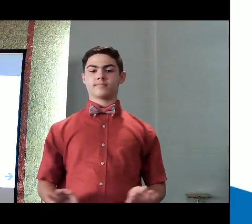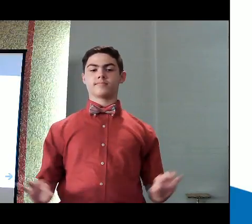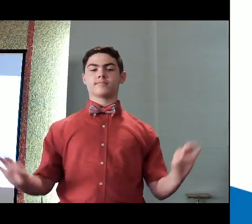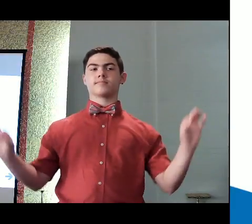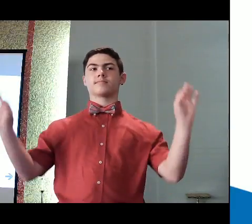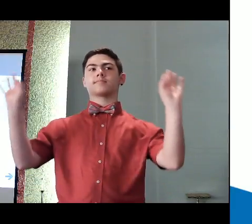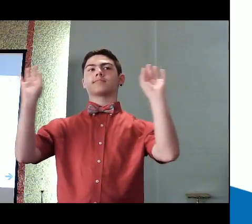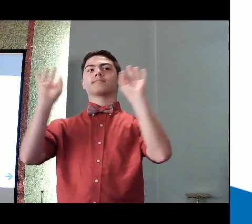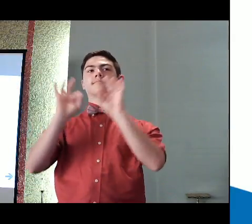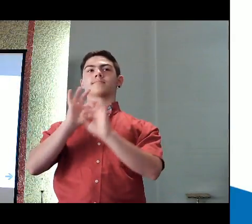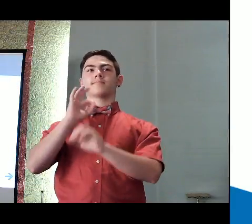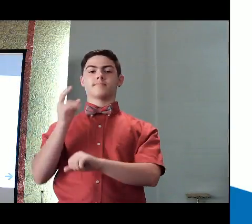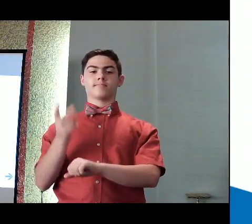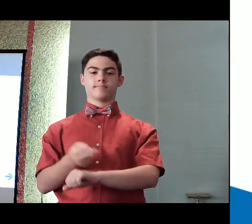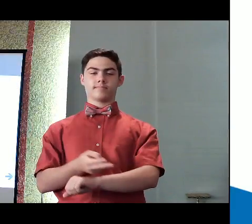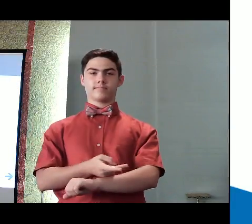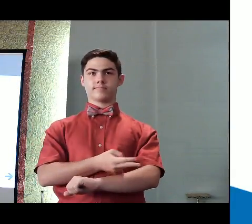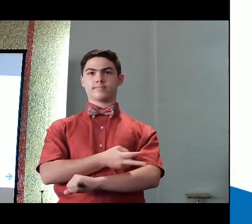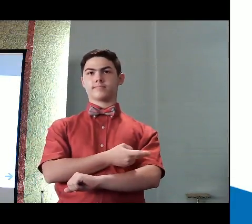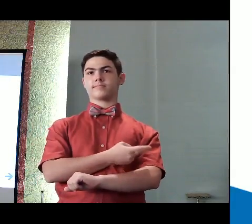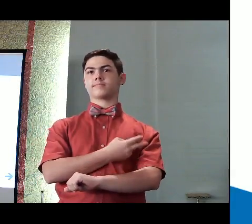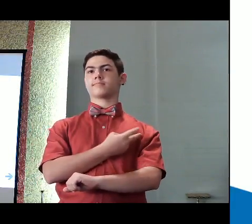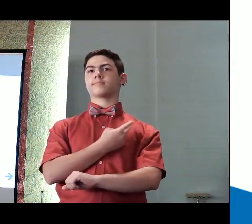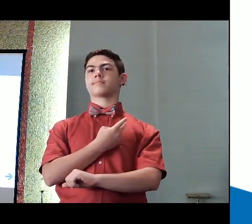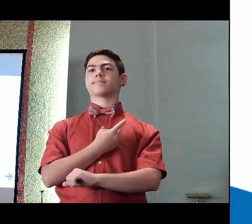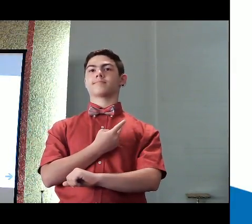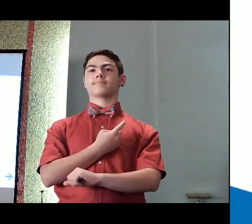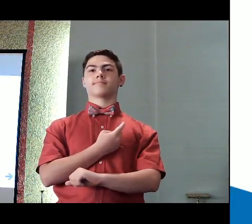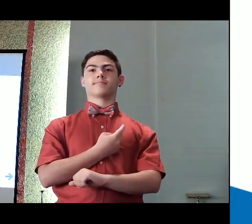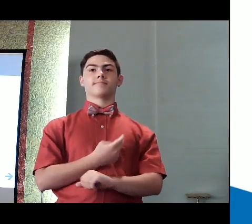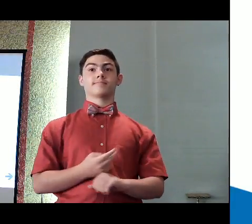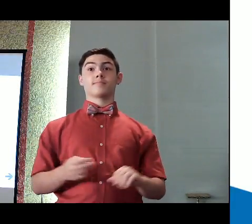crucified. Worthy is the